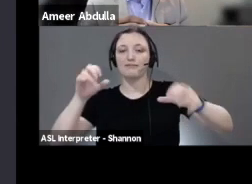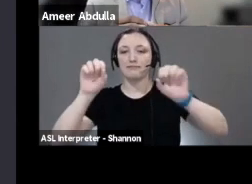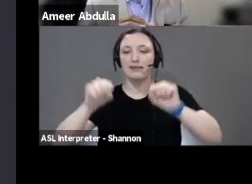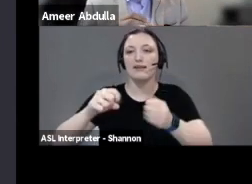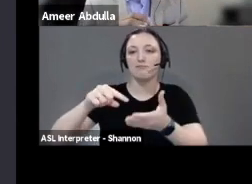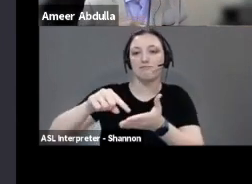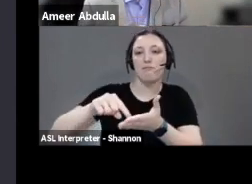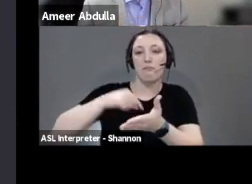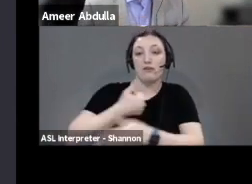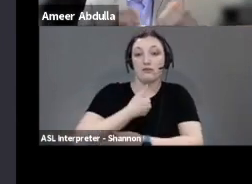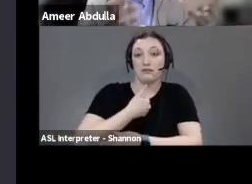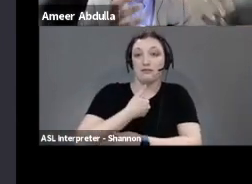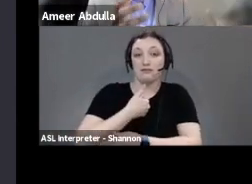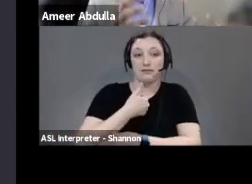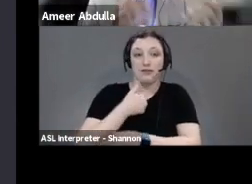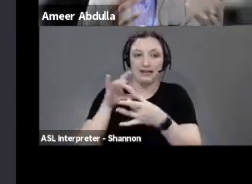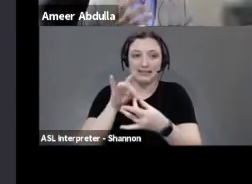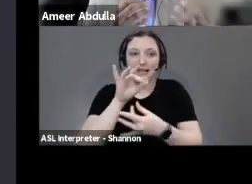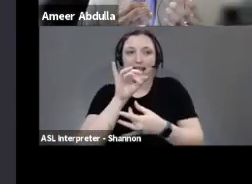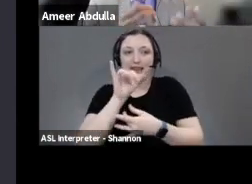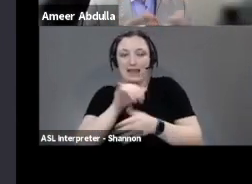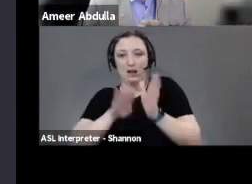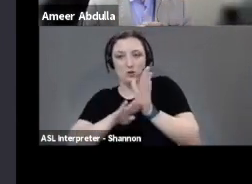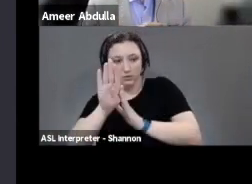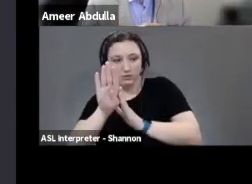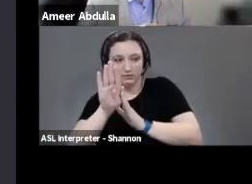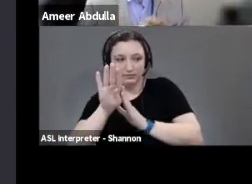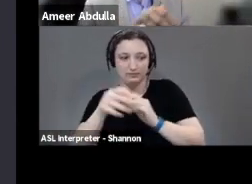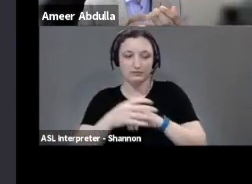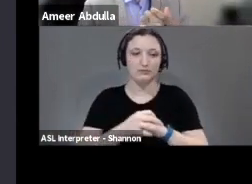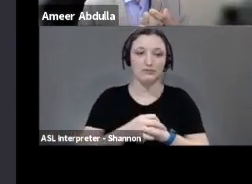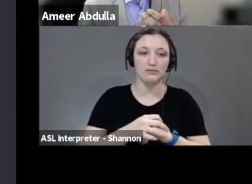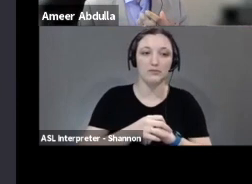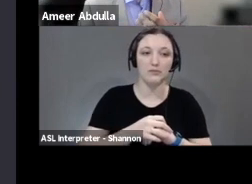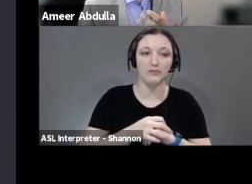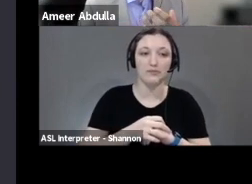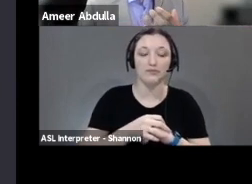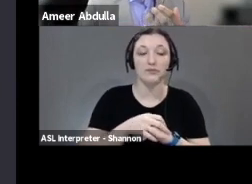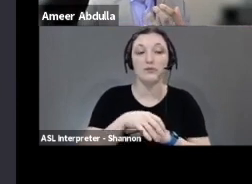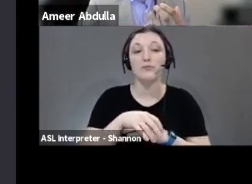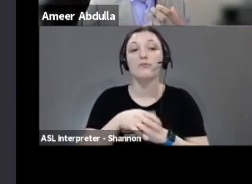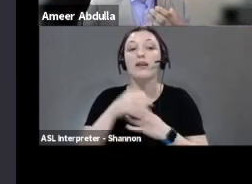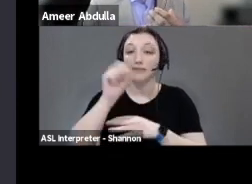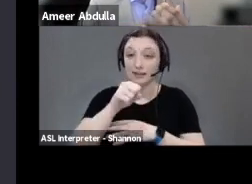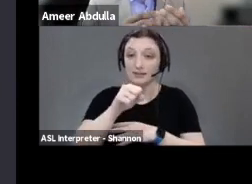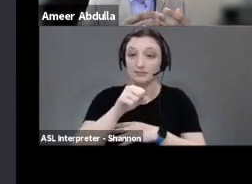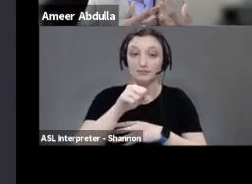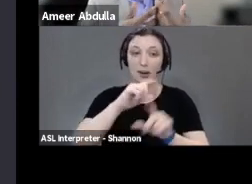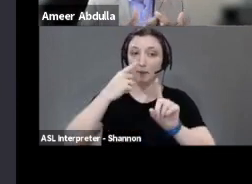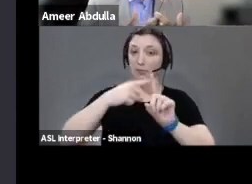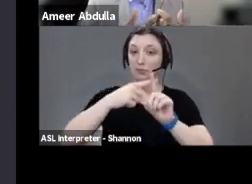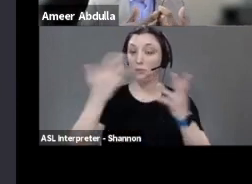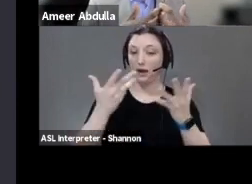is used generally for as a dividend, sale of share, or bonus. It is tax efficient. We have a number